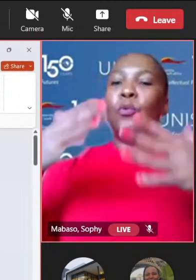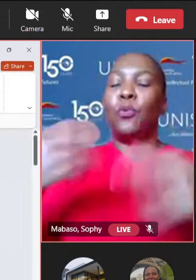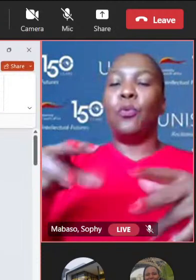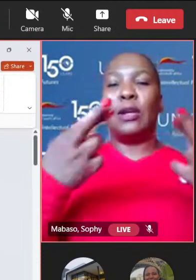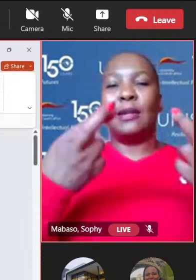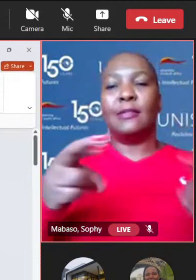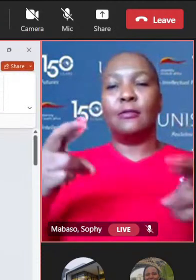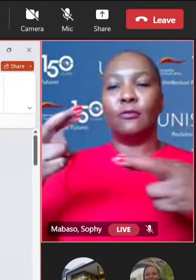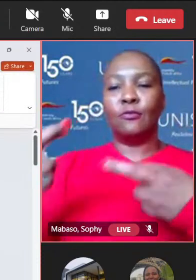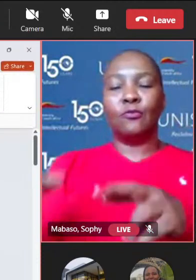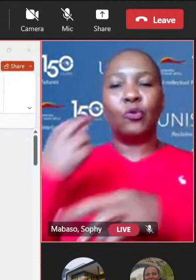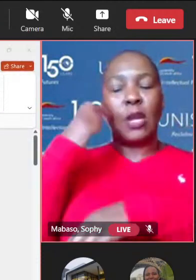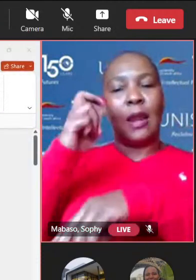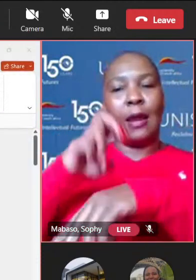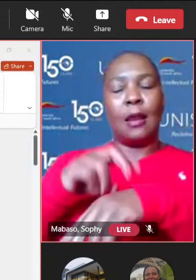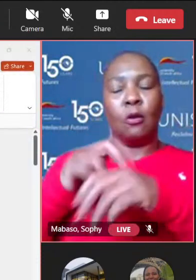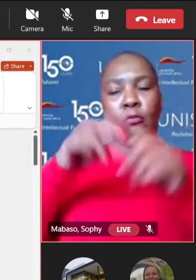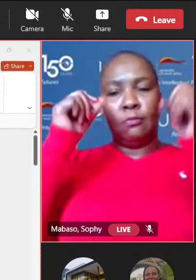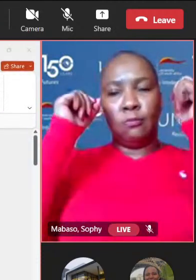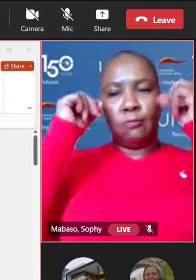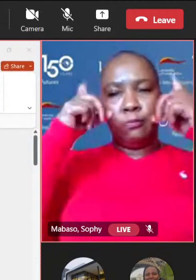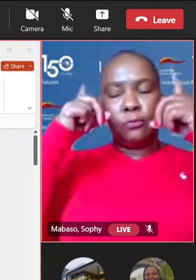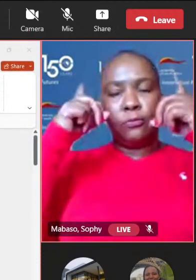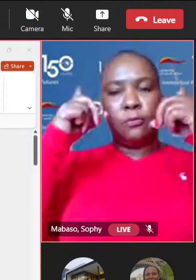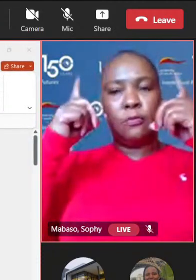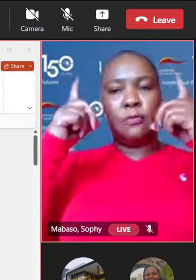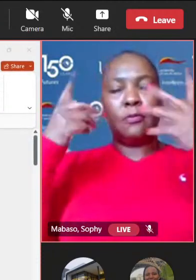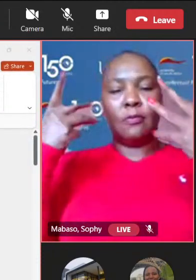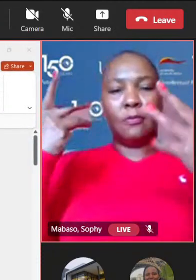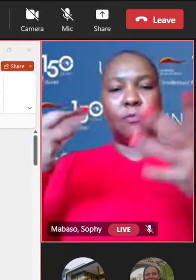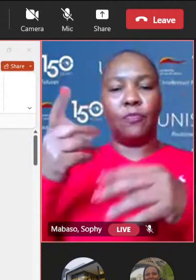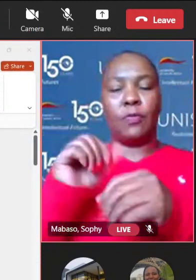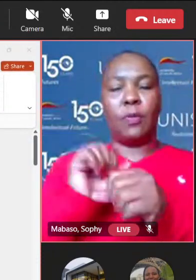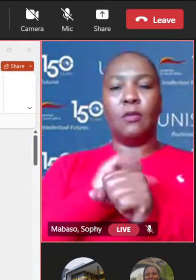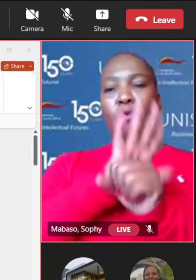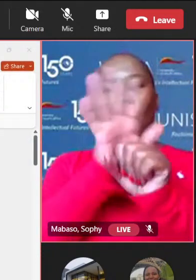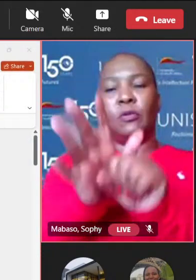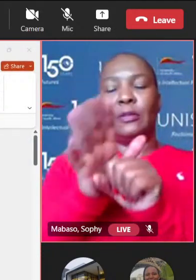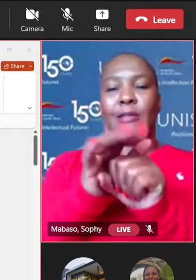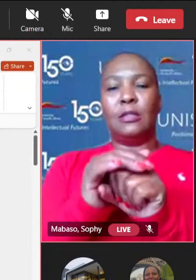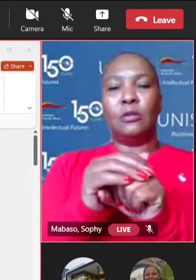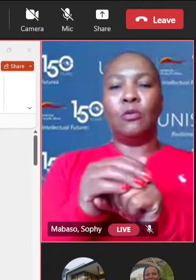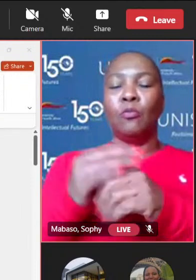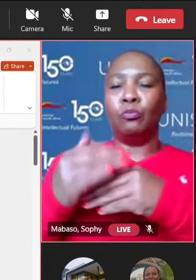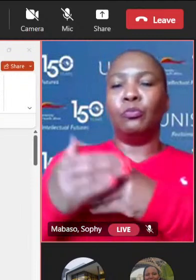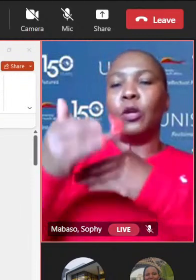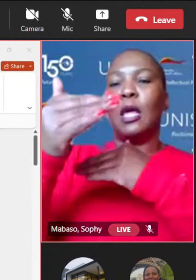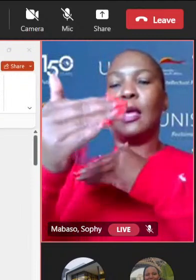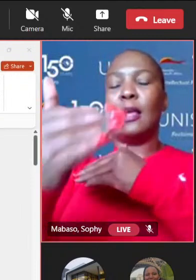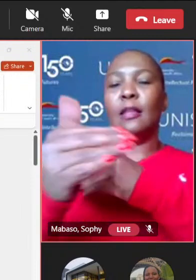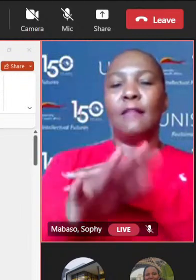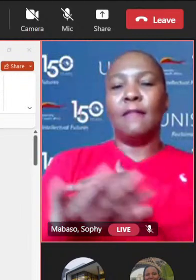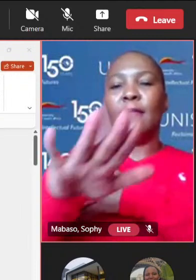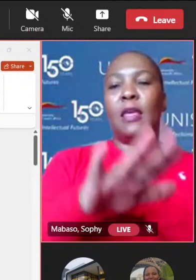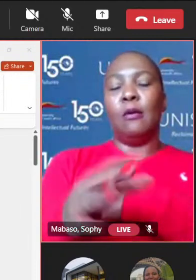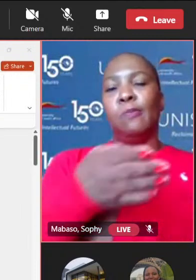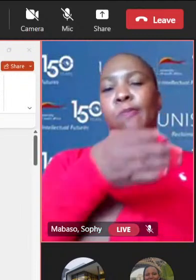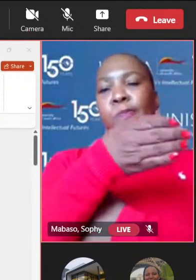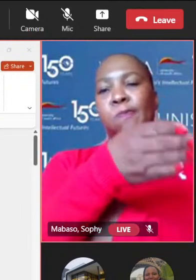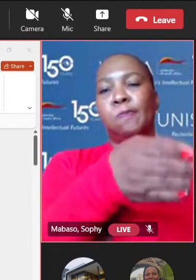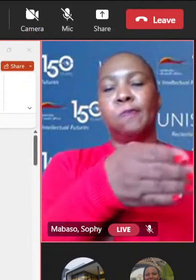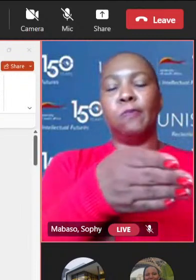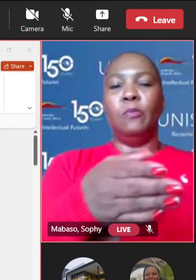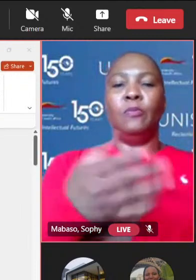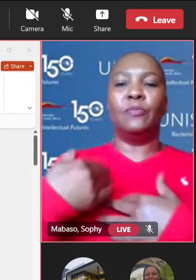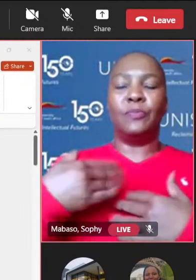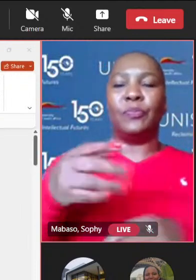students, you need to be aware of. COVID has thankfully moved on, so these venues are available. There are staff there.